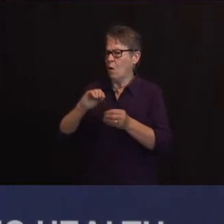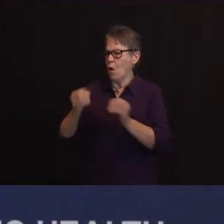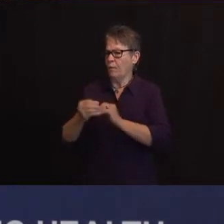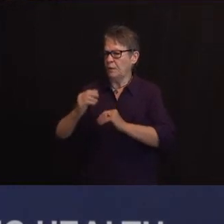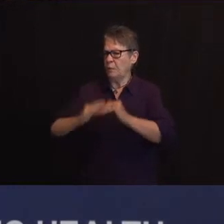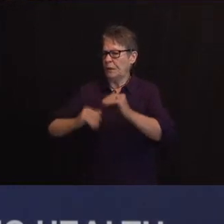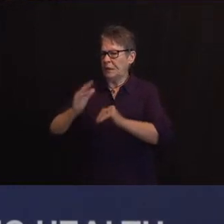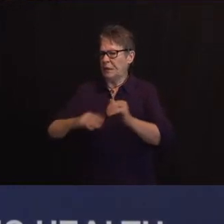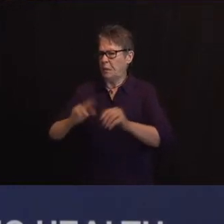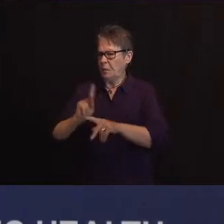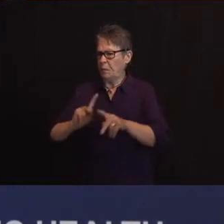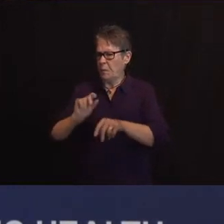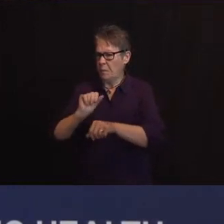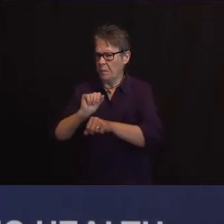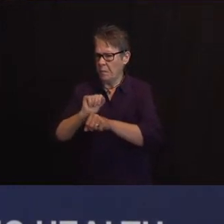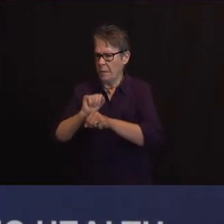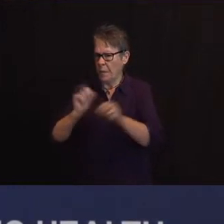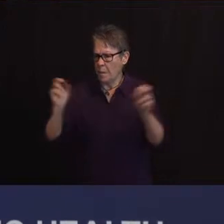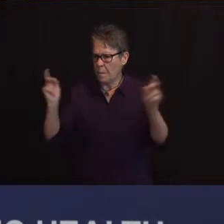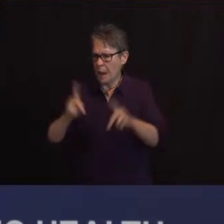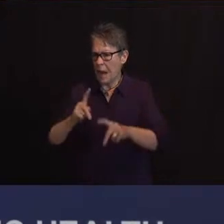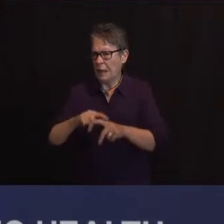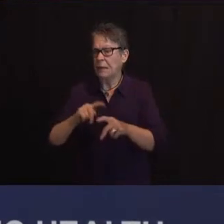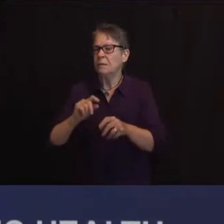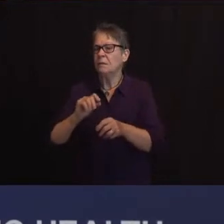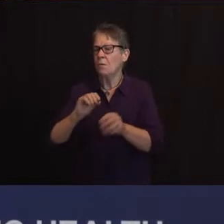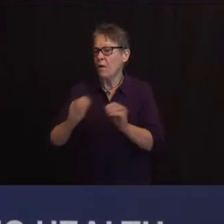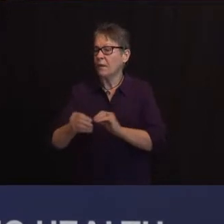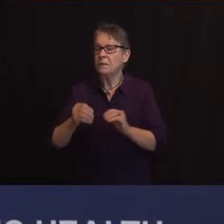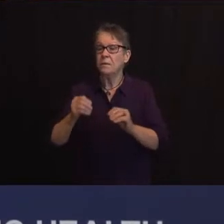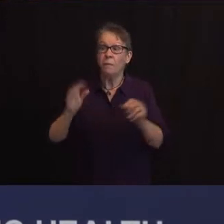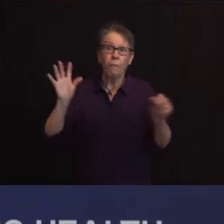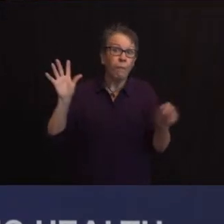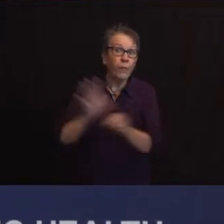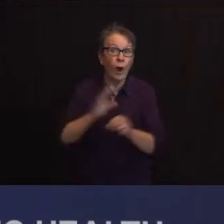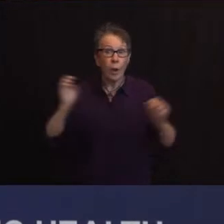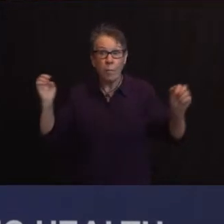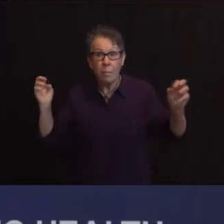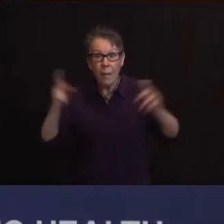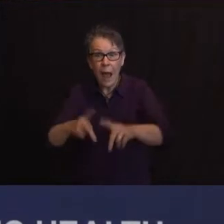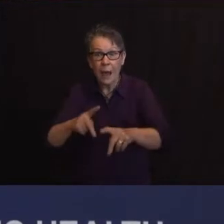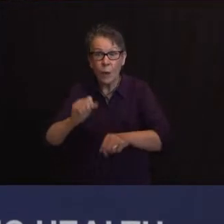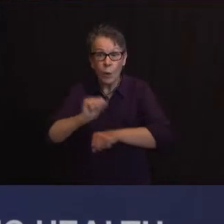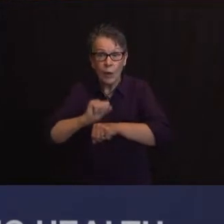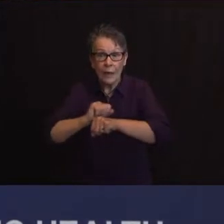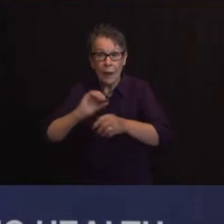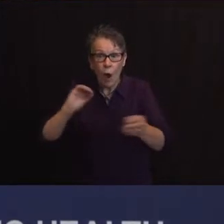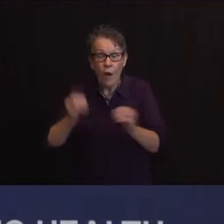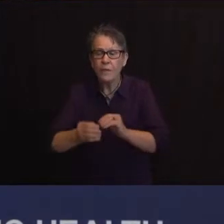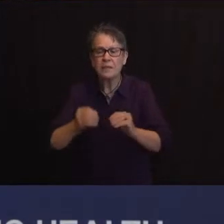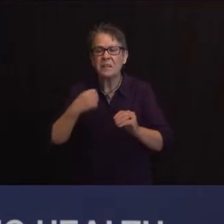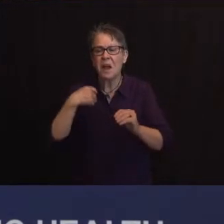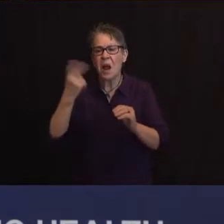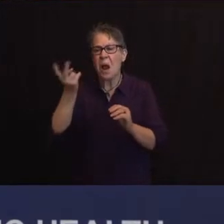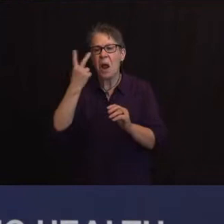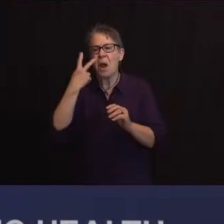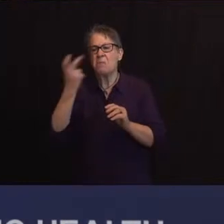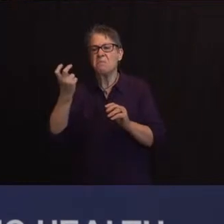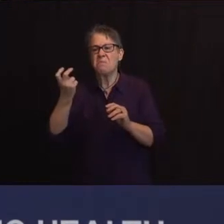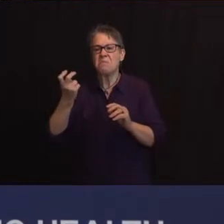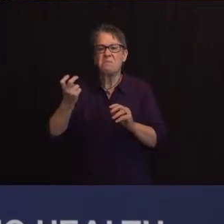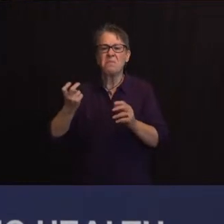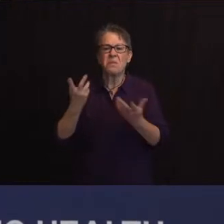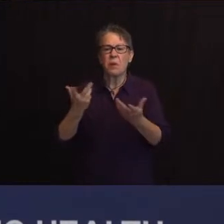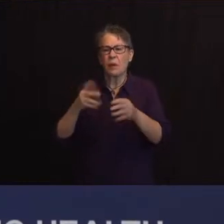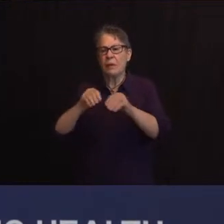before? No. I hope, among other things, Judy gets to take a Saturday or a Sunday off. God forbid. I